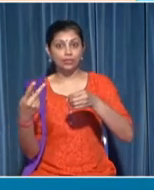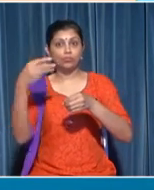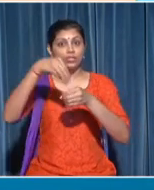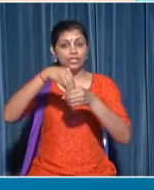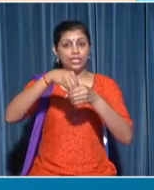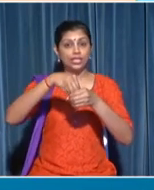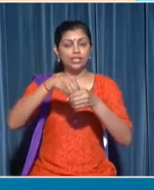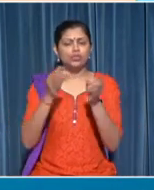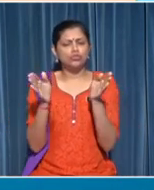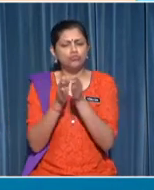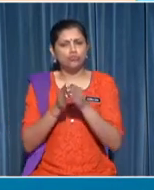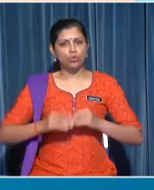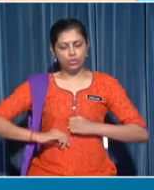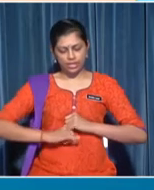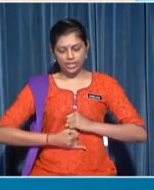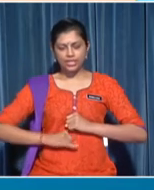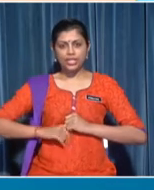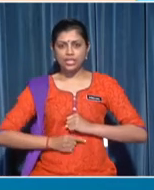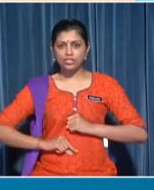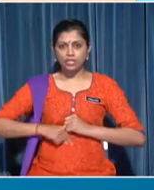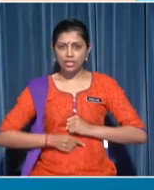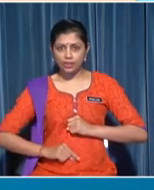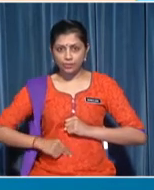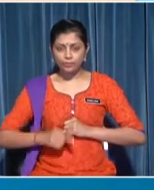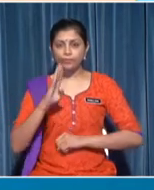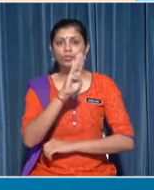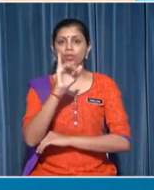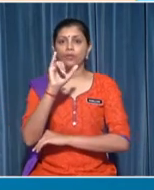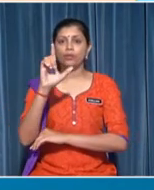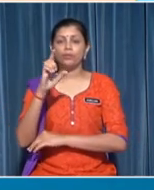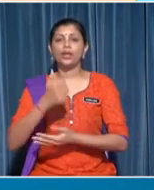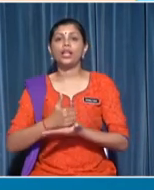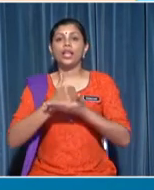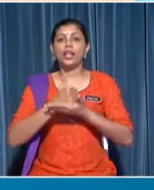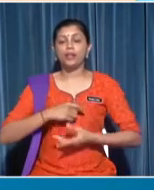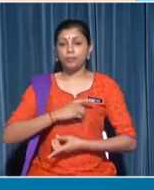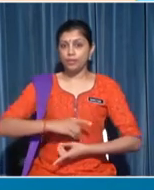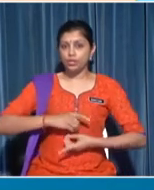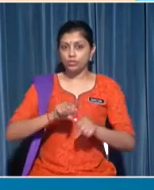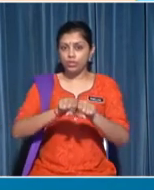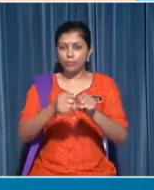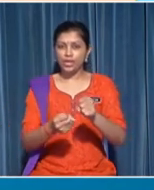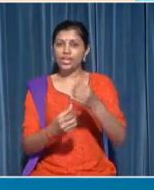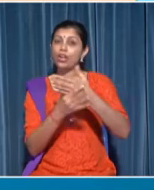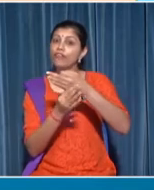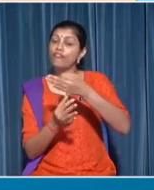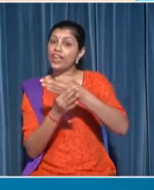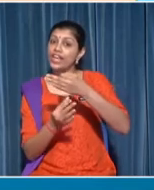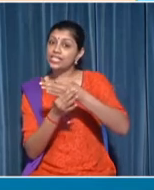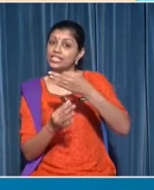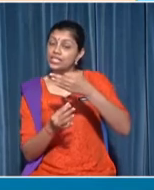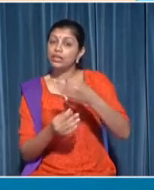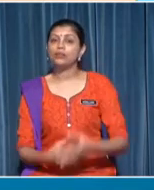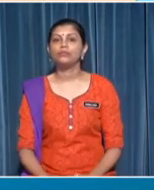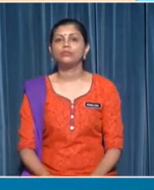Bile helps in food digestion by breaking down fats from our food. Some